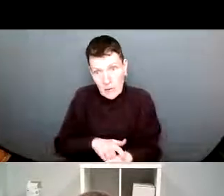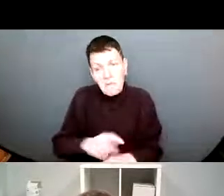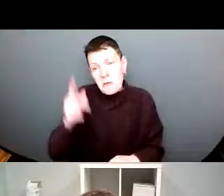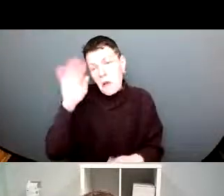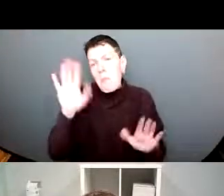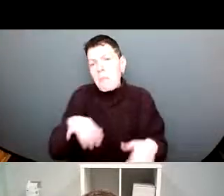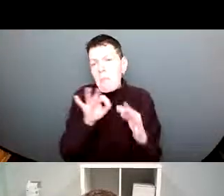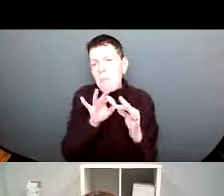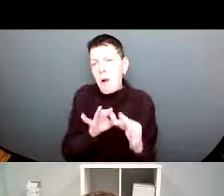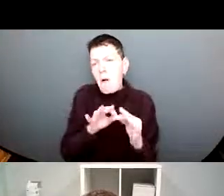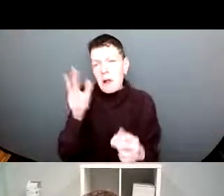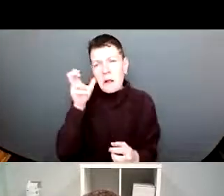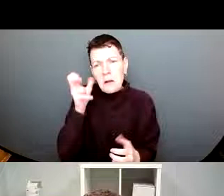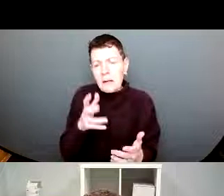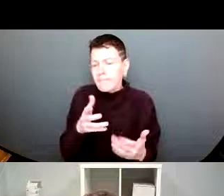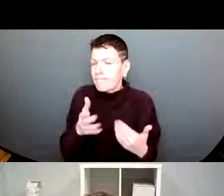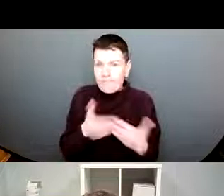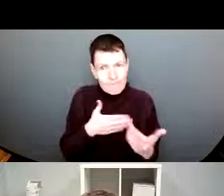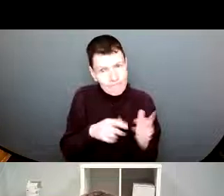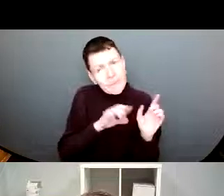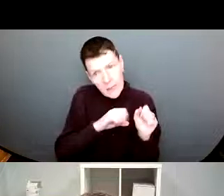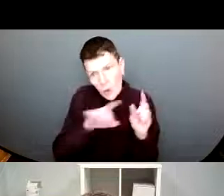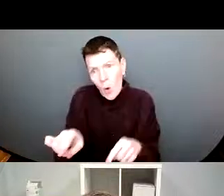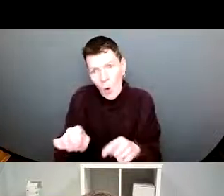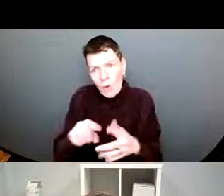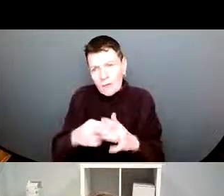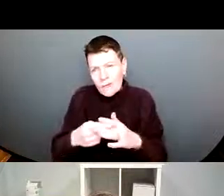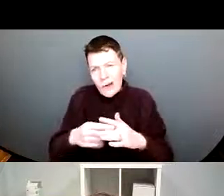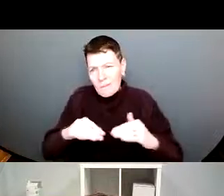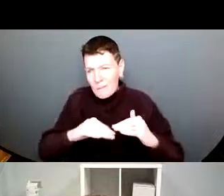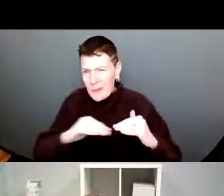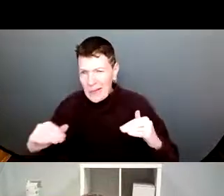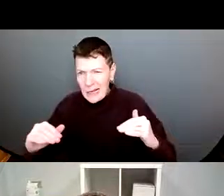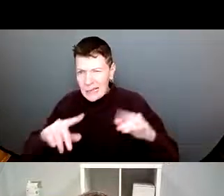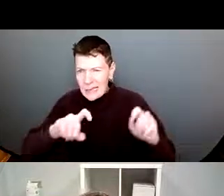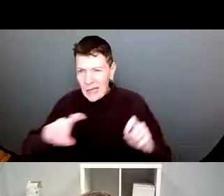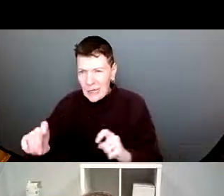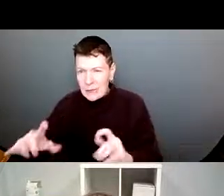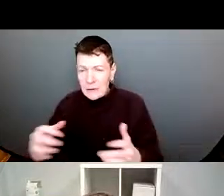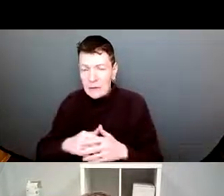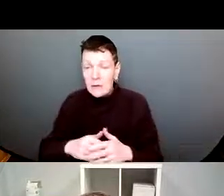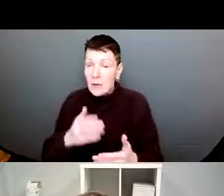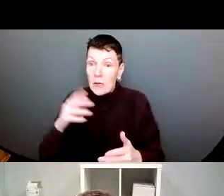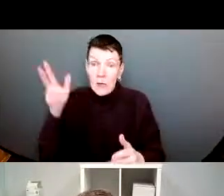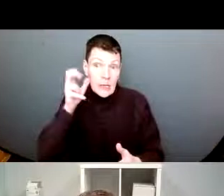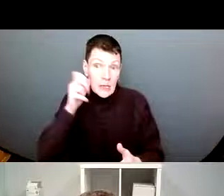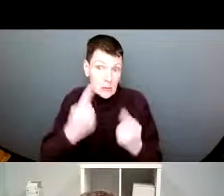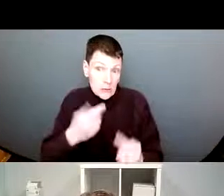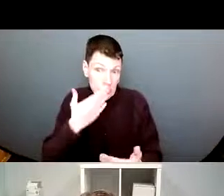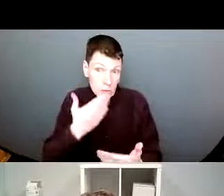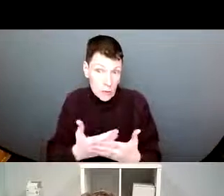perfect, it's really, really good to get a baseline hearing test. The beauty with hearing tests are quite